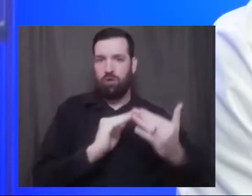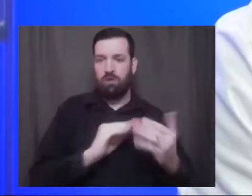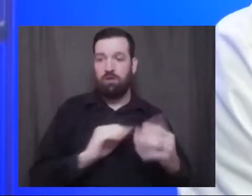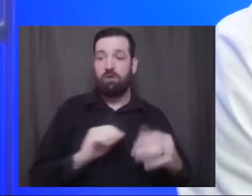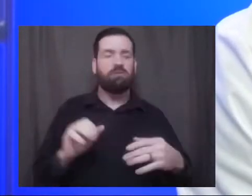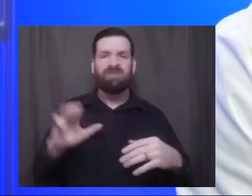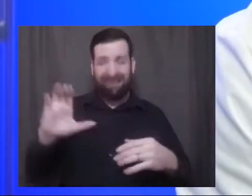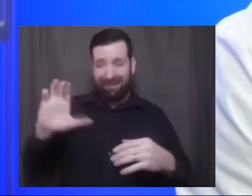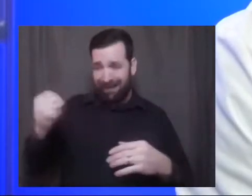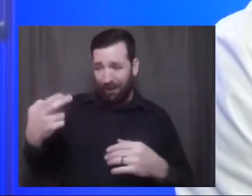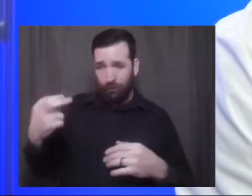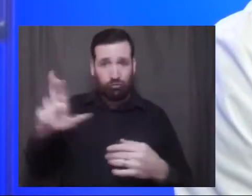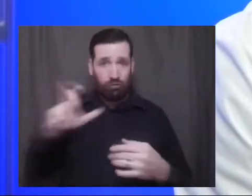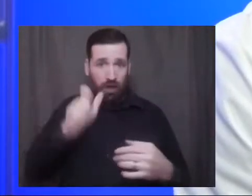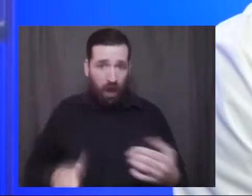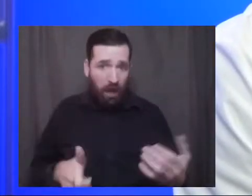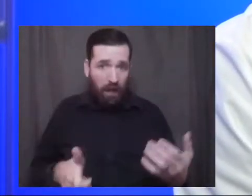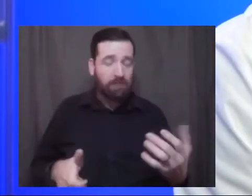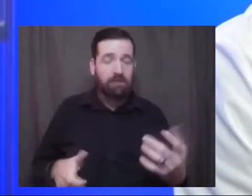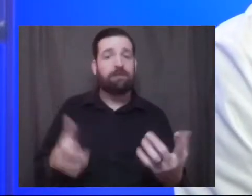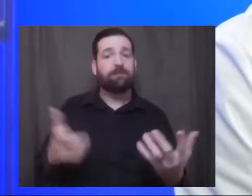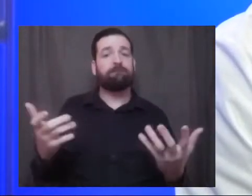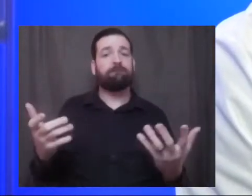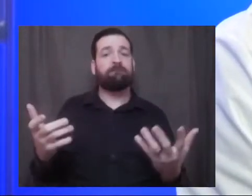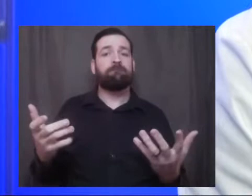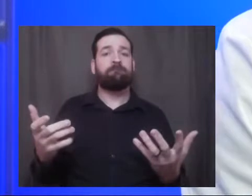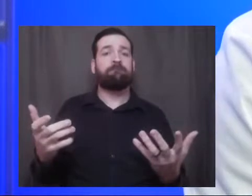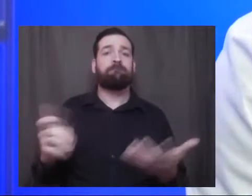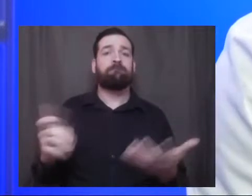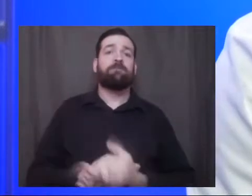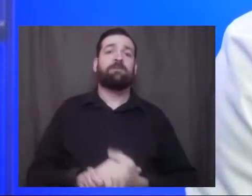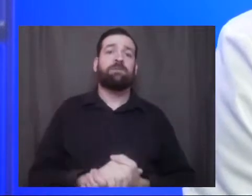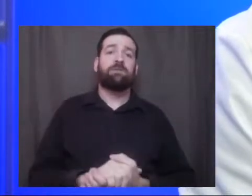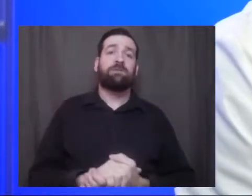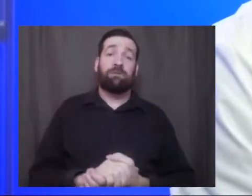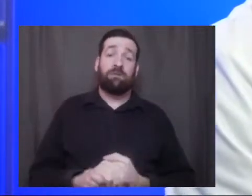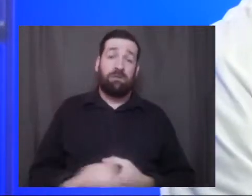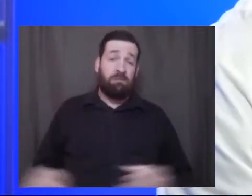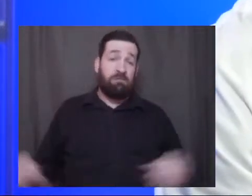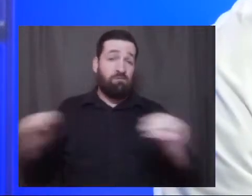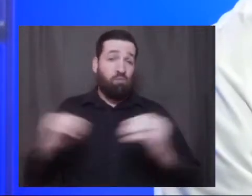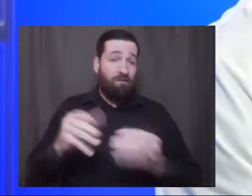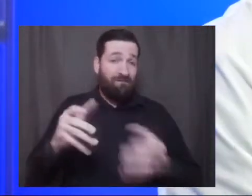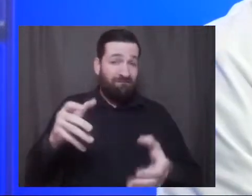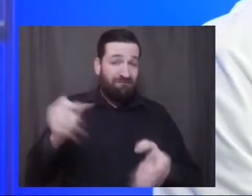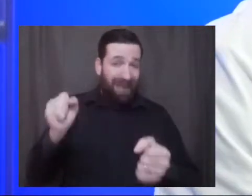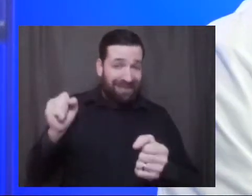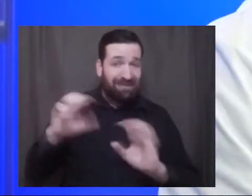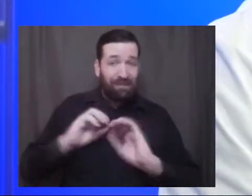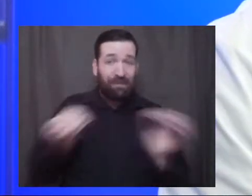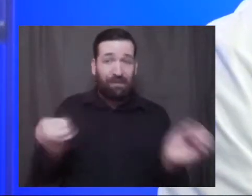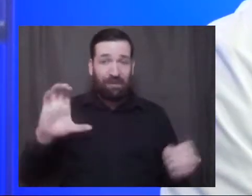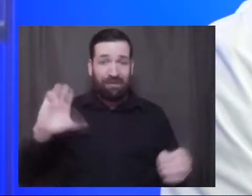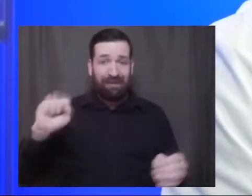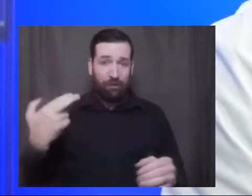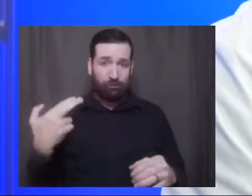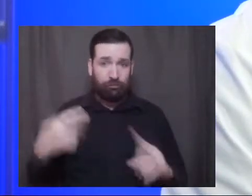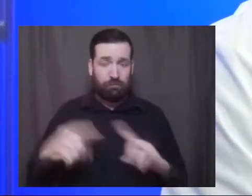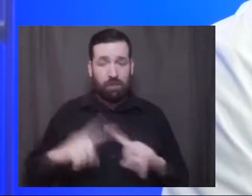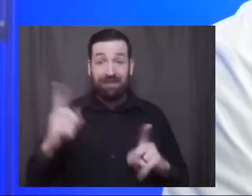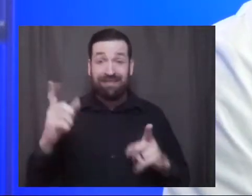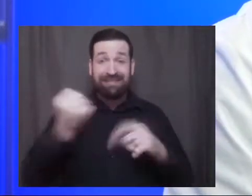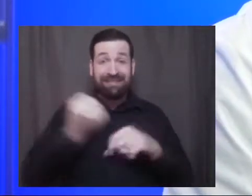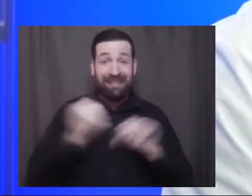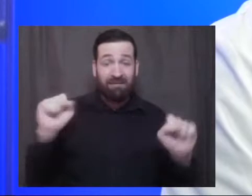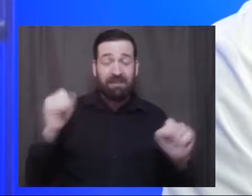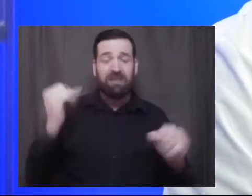not, I think it's probably quicker to go cashless. But as far as safety, if you're practicing good hand